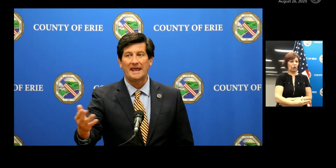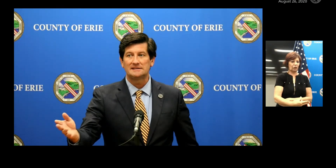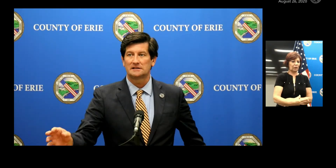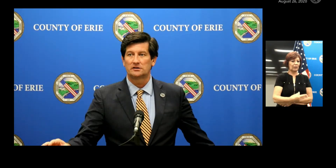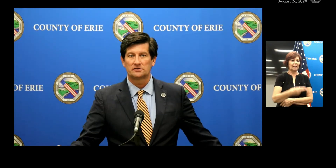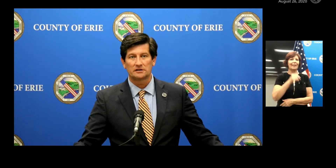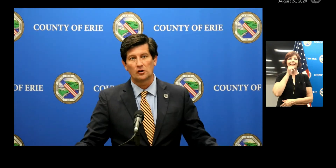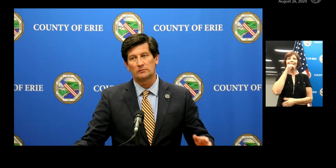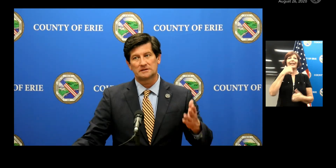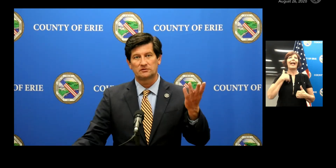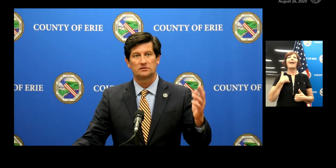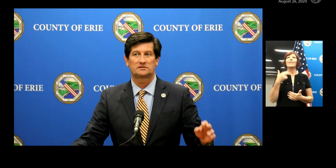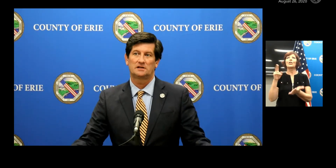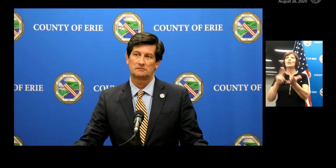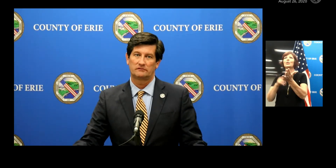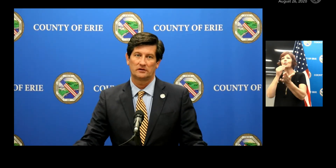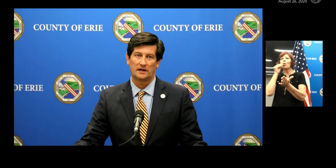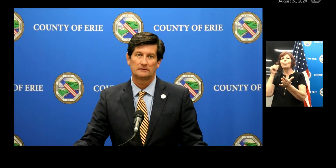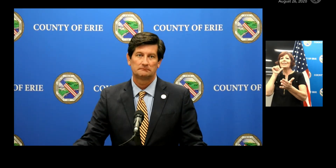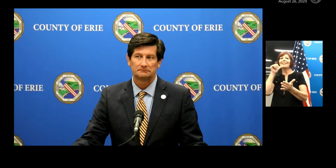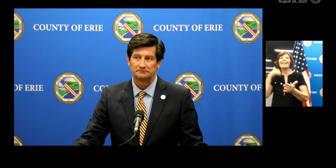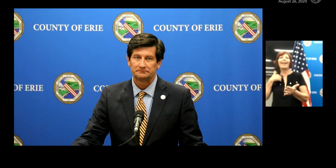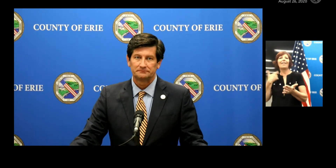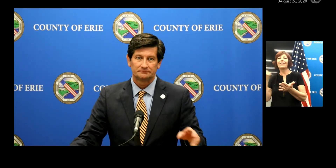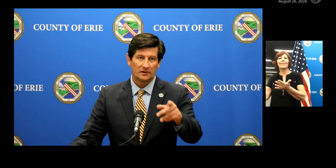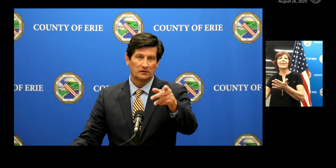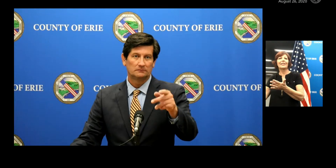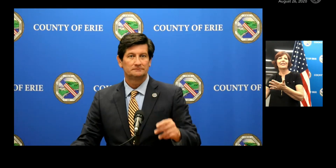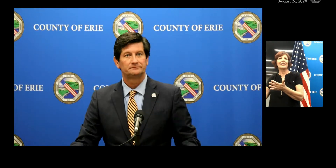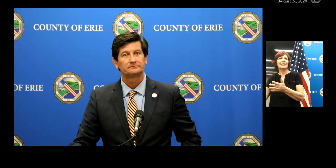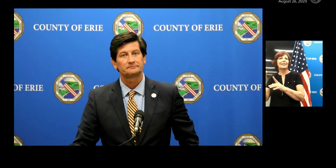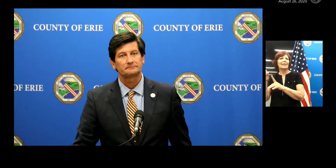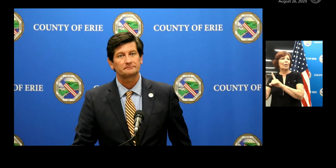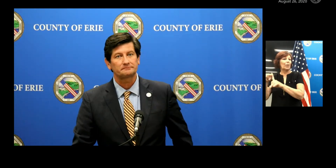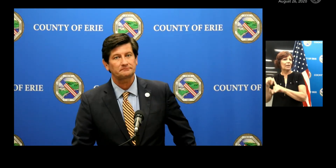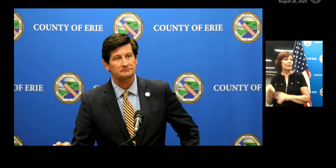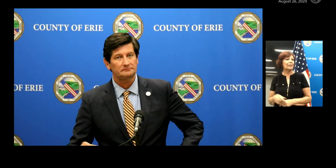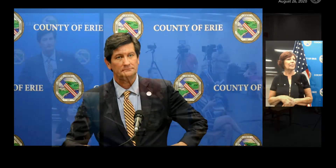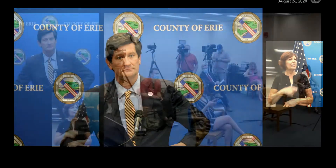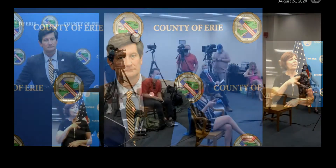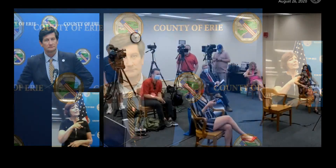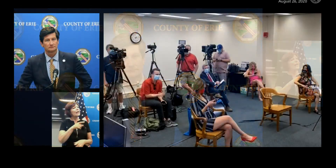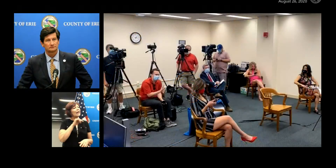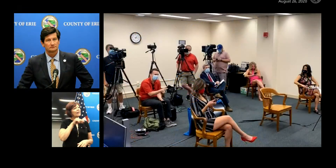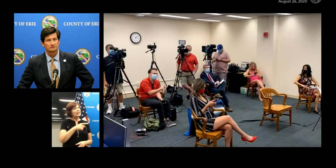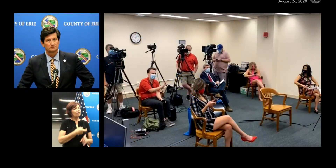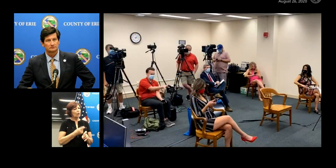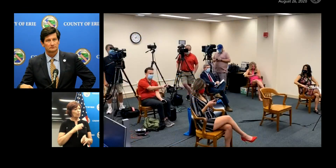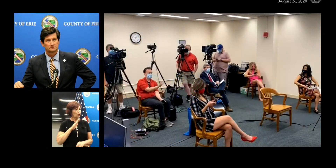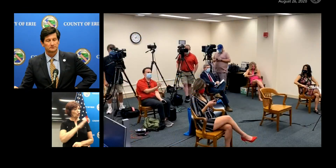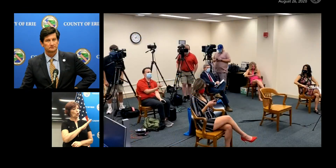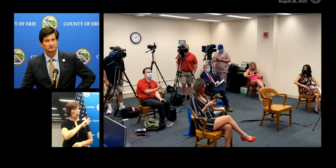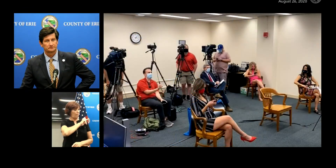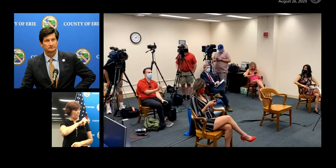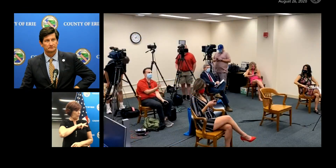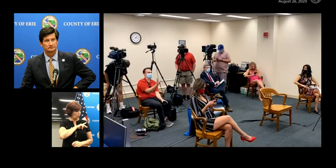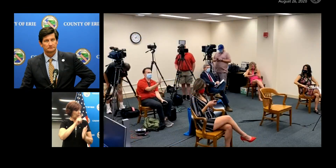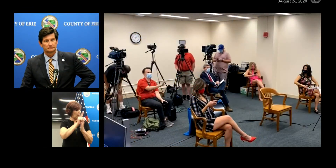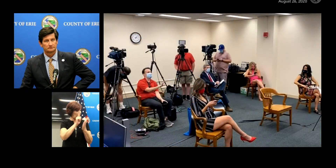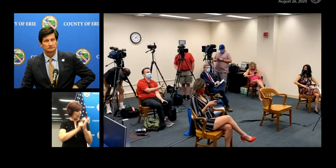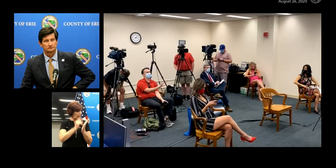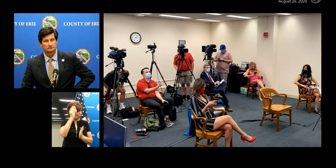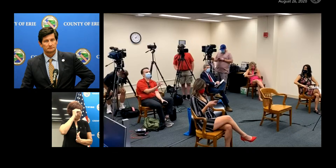been a case in a nursing home. It's up to New York State to reveal that. Michael. Mark, is this going off of your own personal legal opinion, or is this something